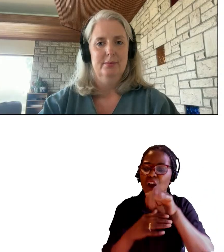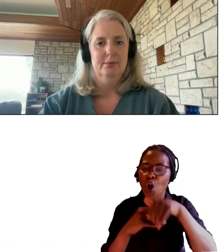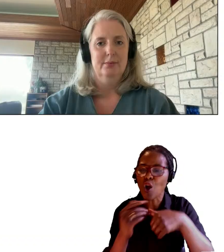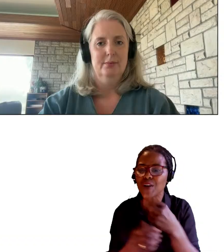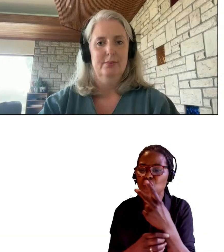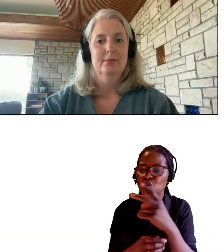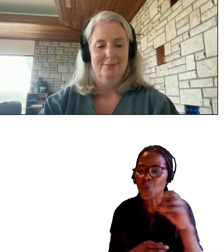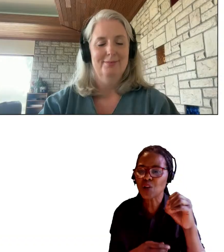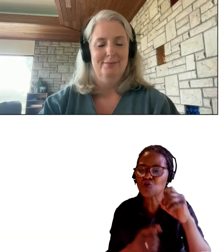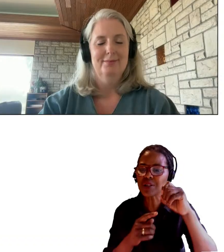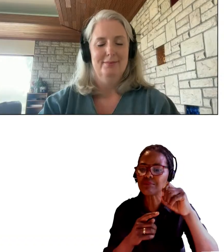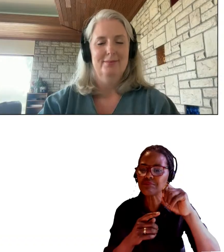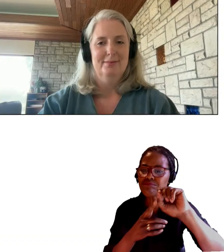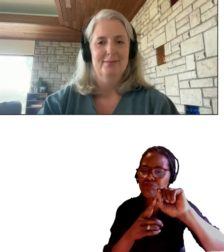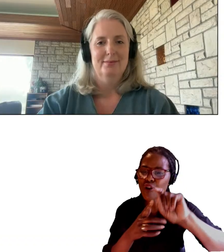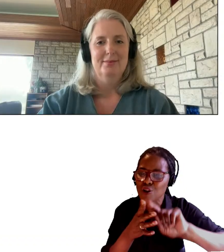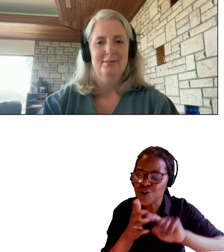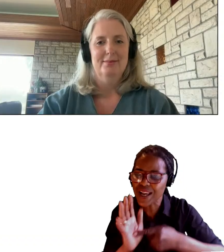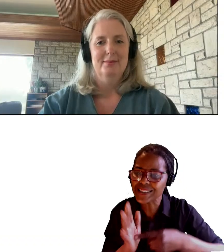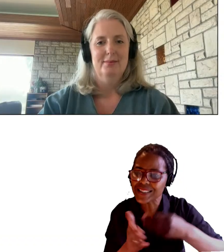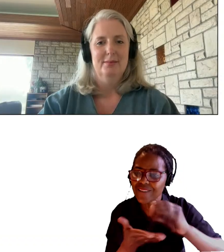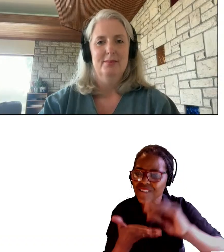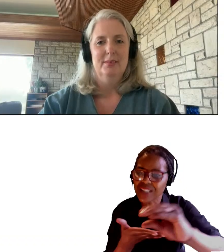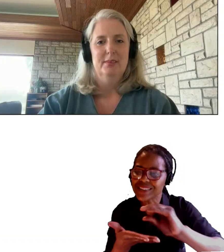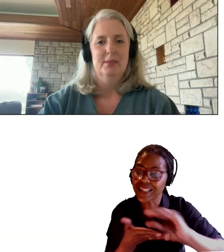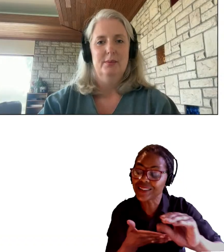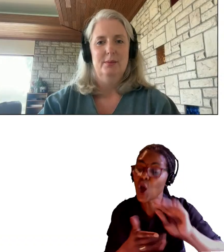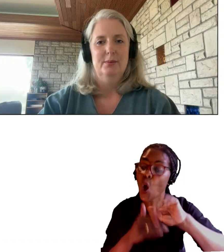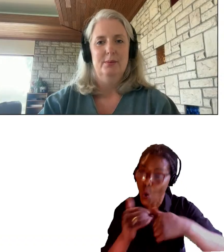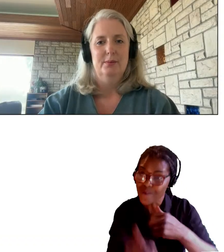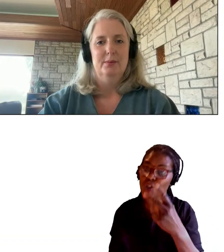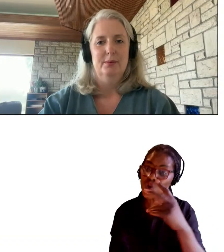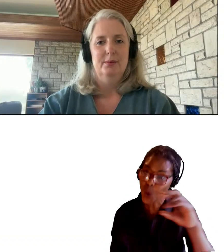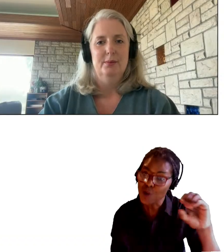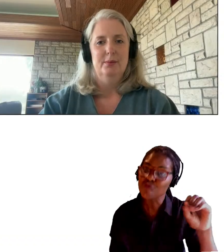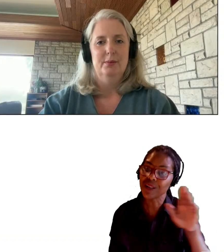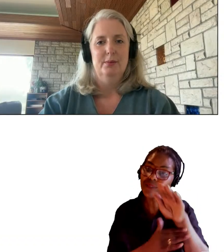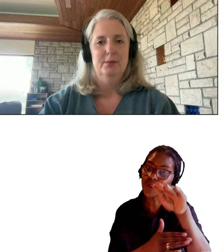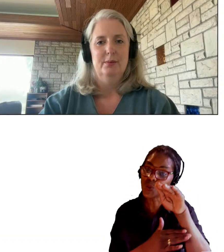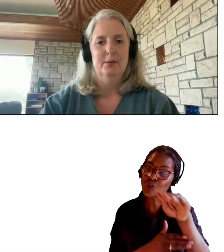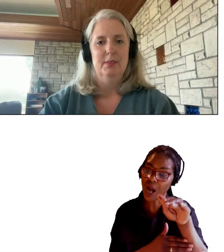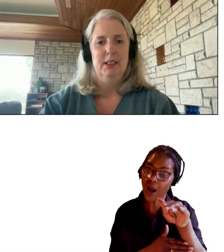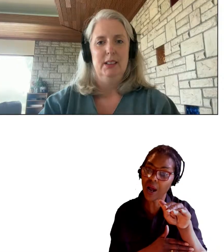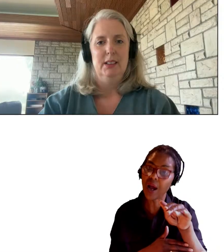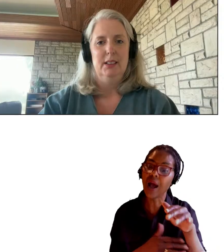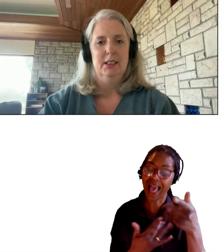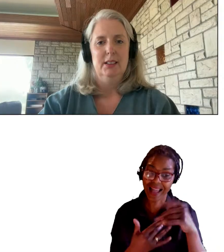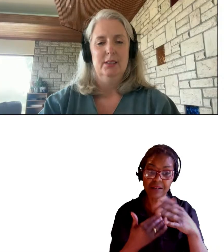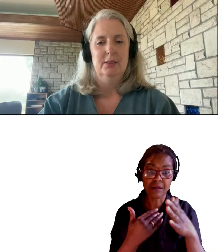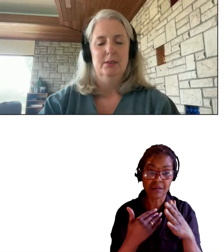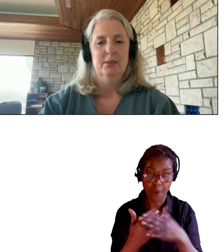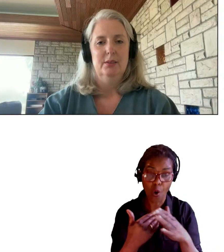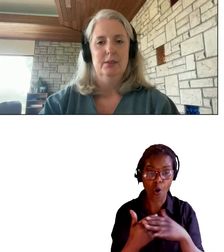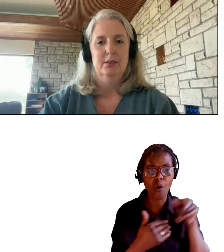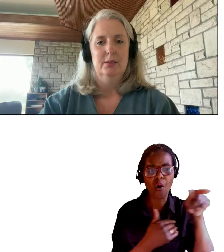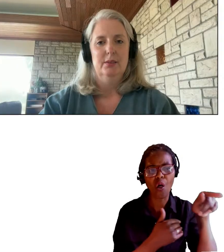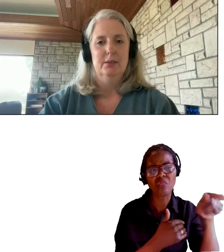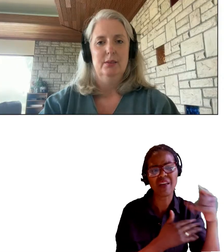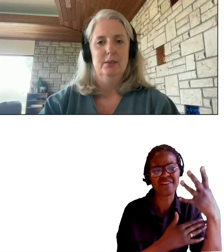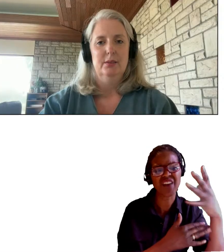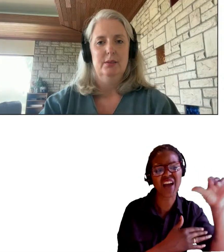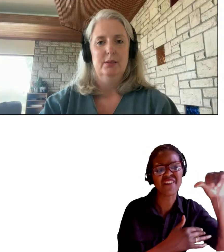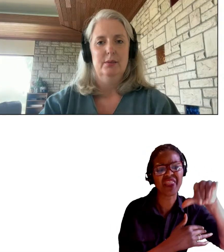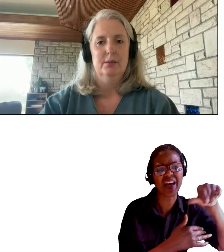total. And obviously there are more on the 5,000, but we